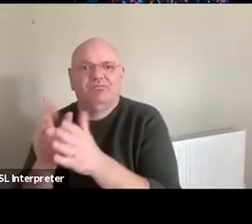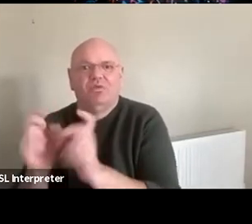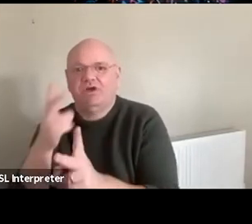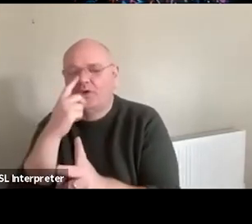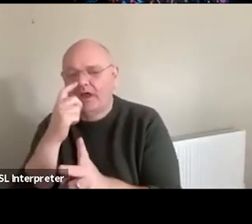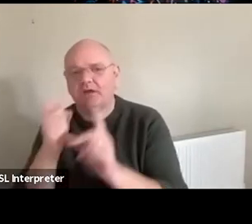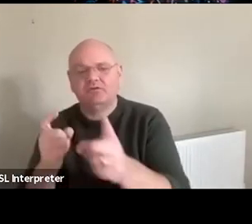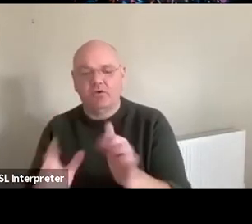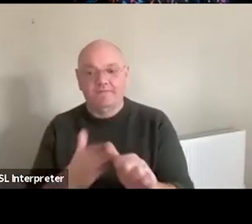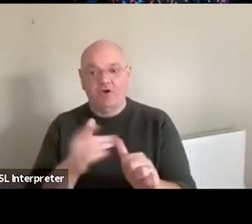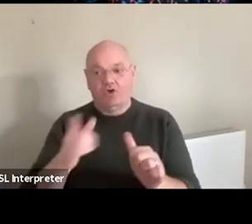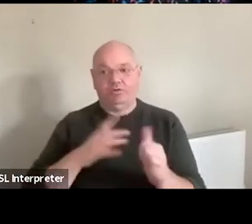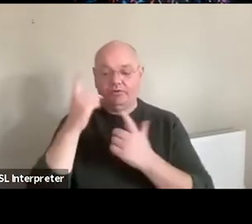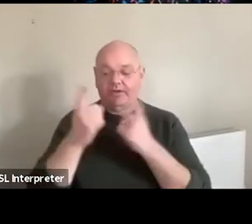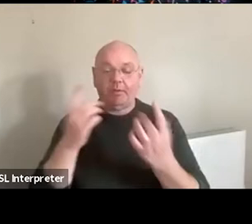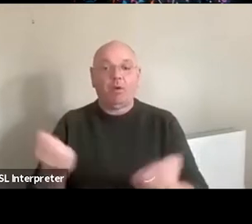is.